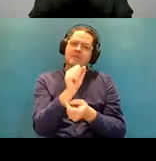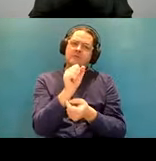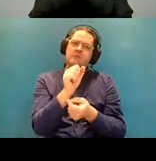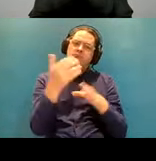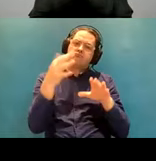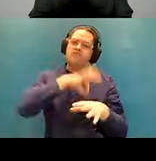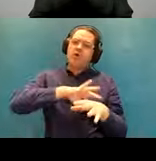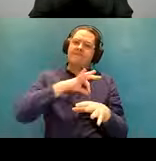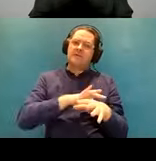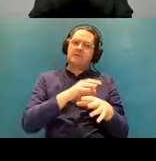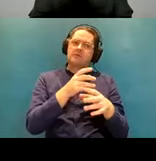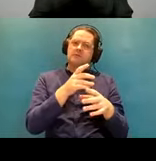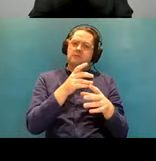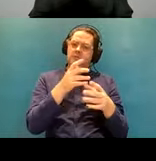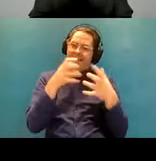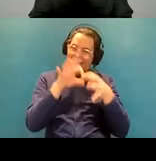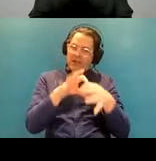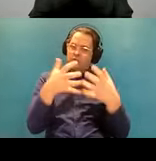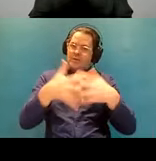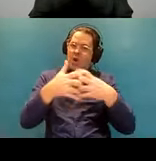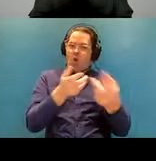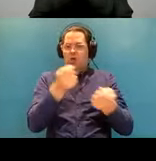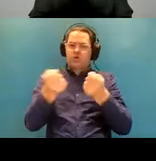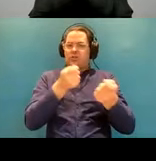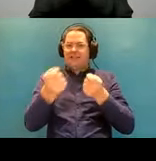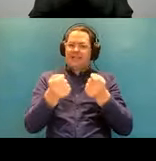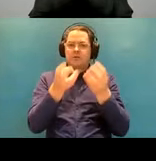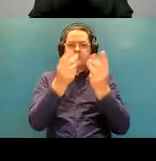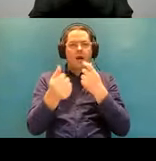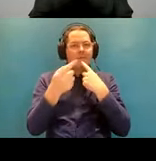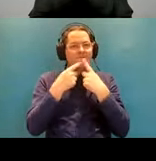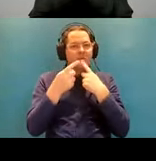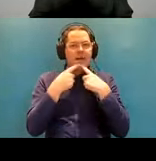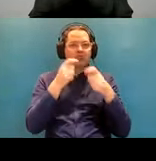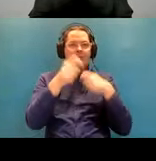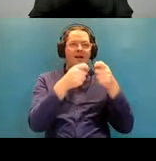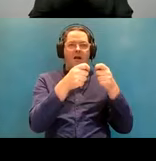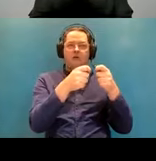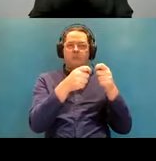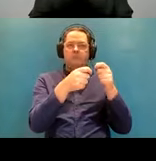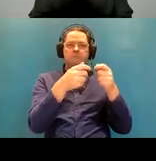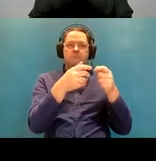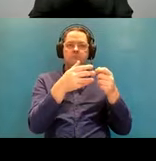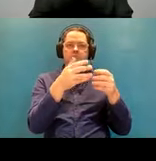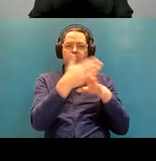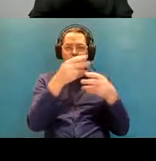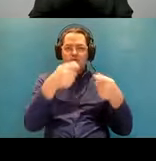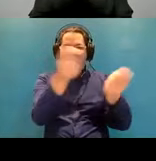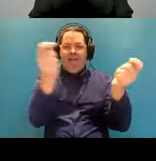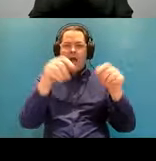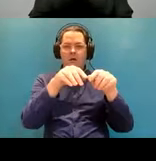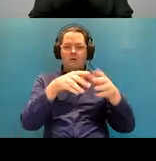certain types of information get mainstreamed, get shared, get passed on, become